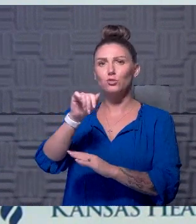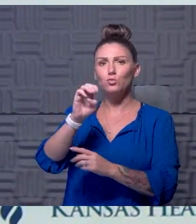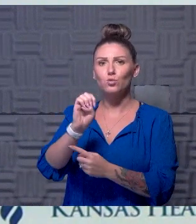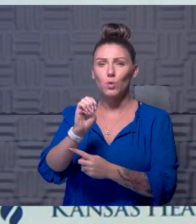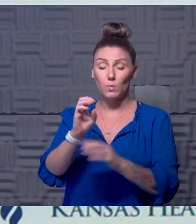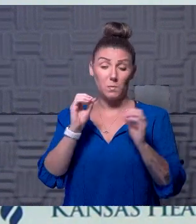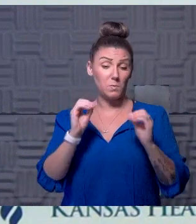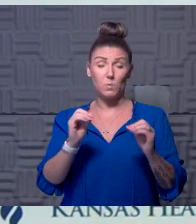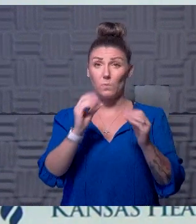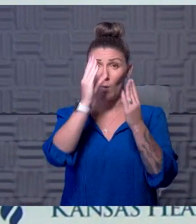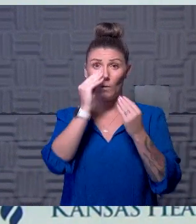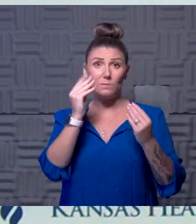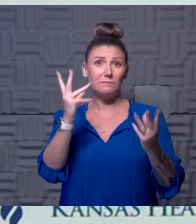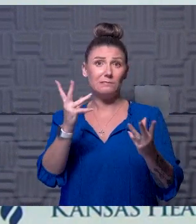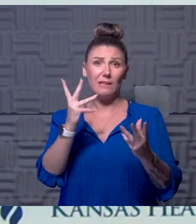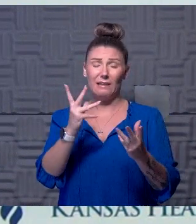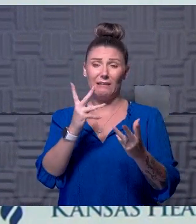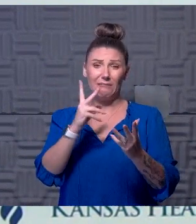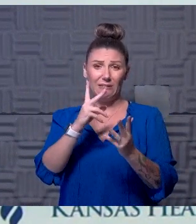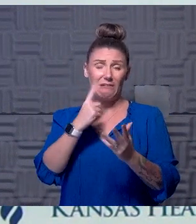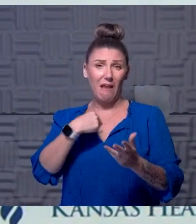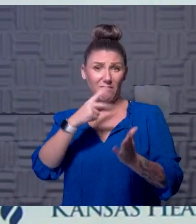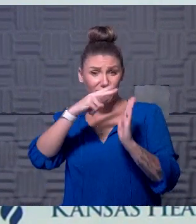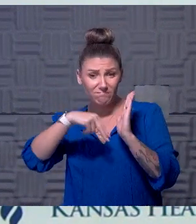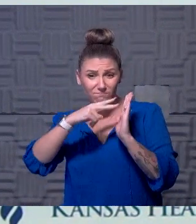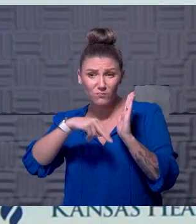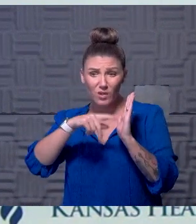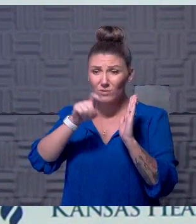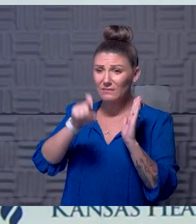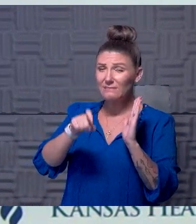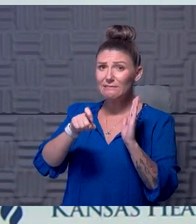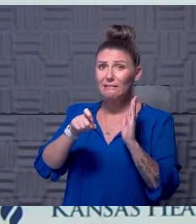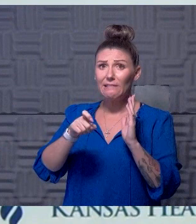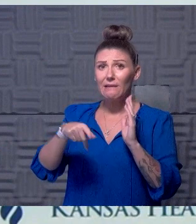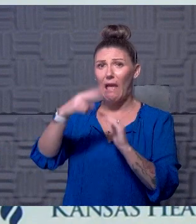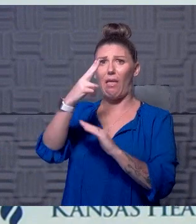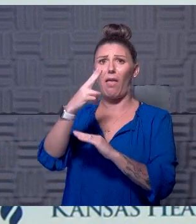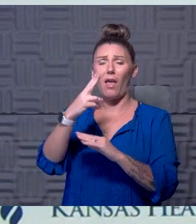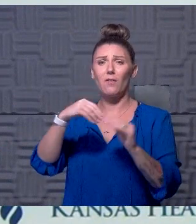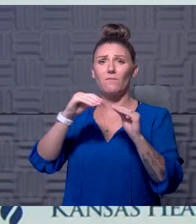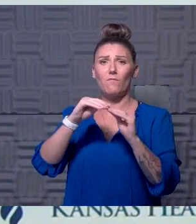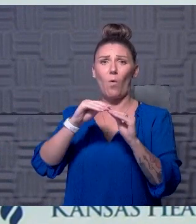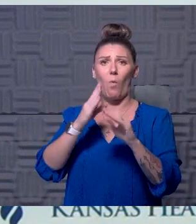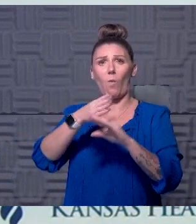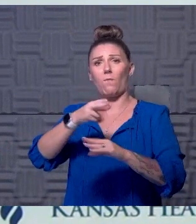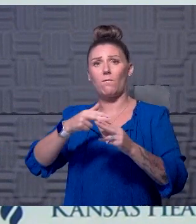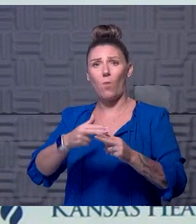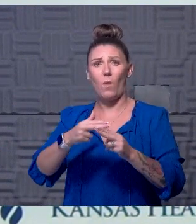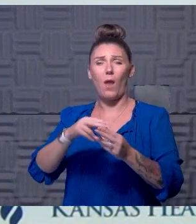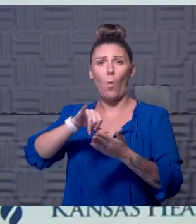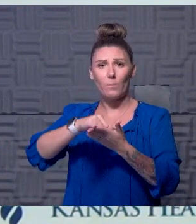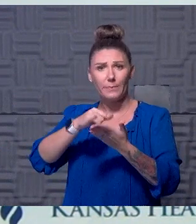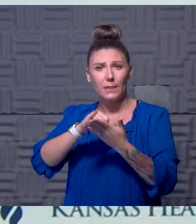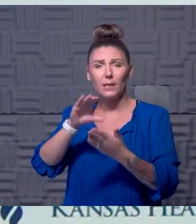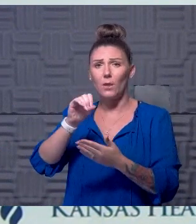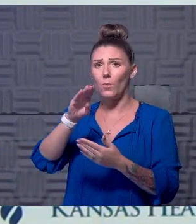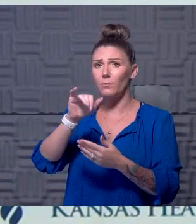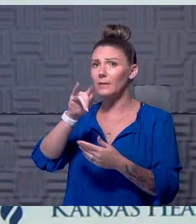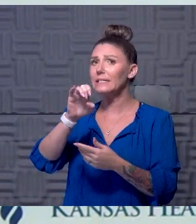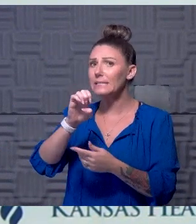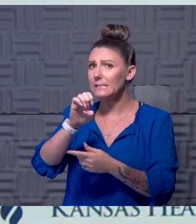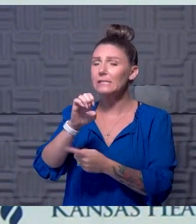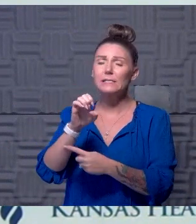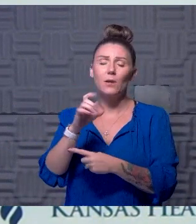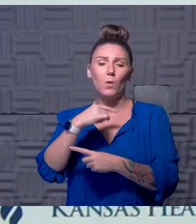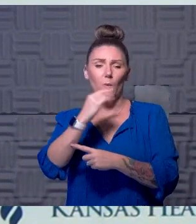any vaccine that we currently use needs to be dosed at a higher level for obese patients. We do know, however, and this may be where the confusion is,